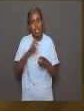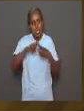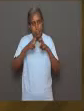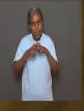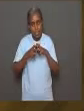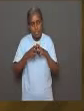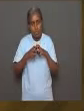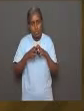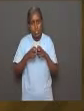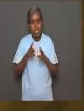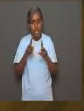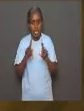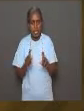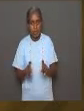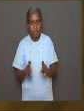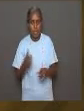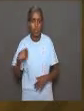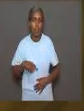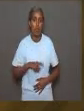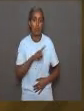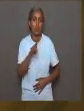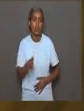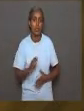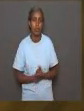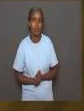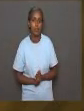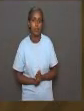we are examining in our problem.